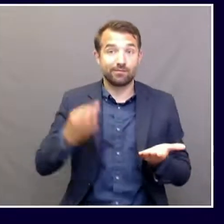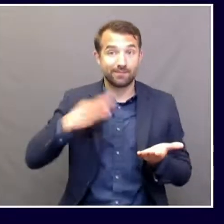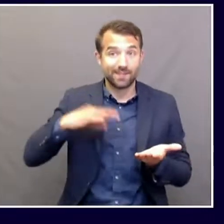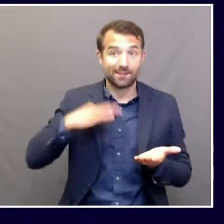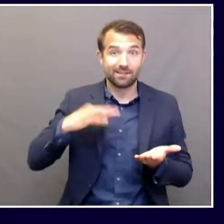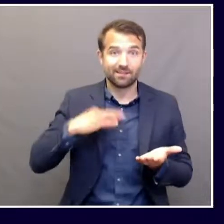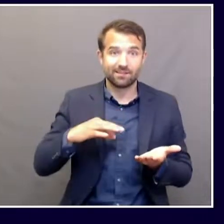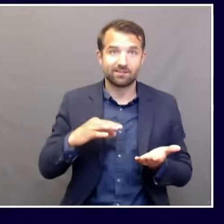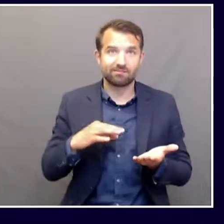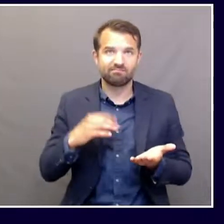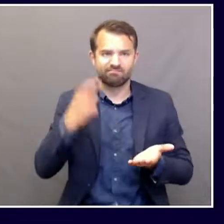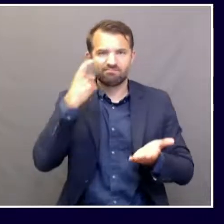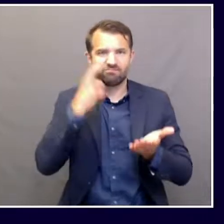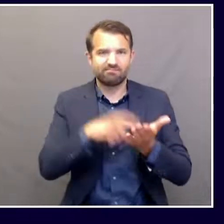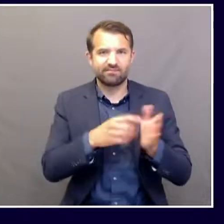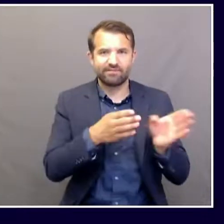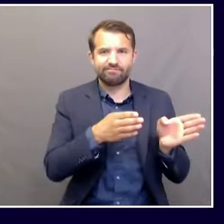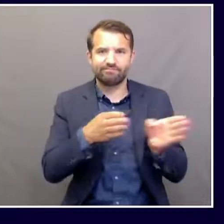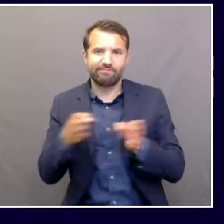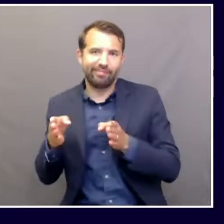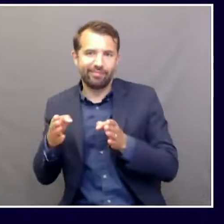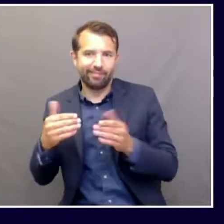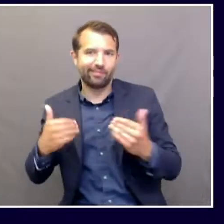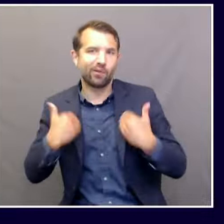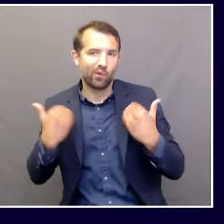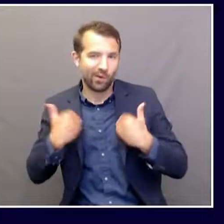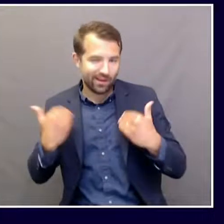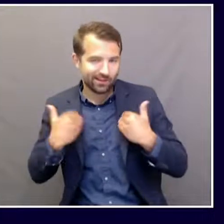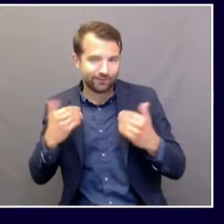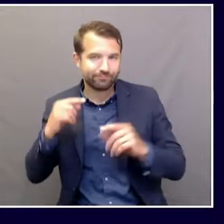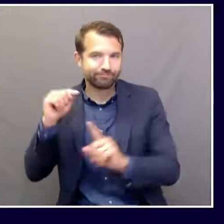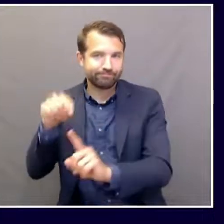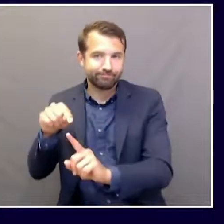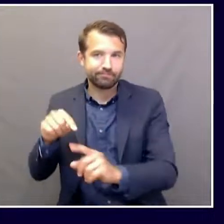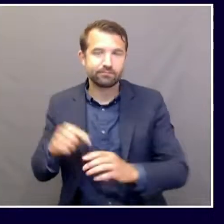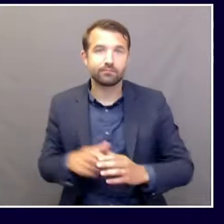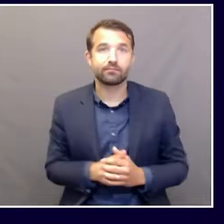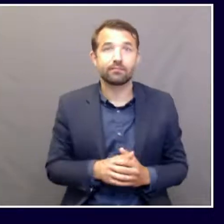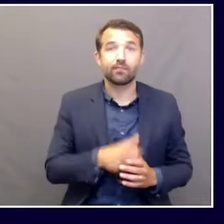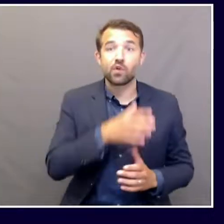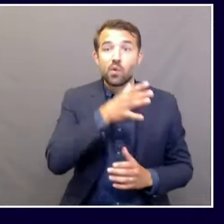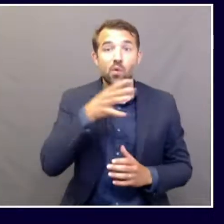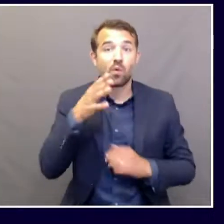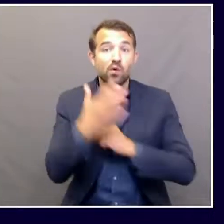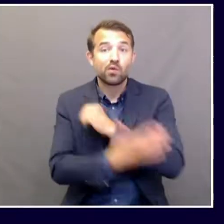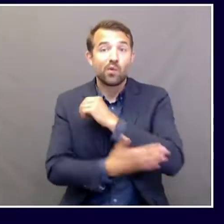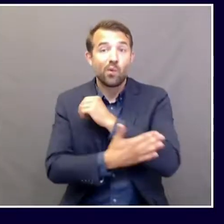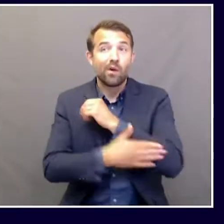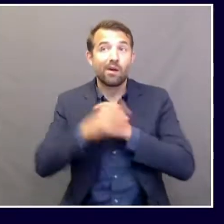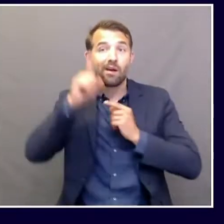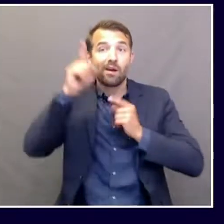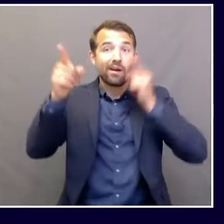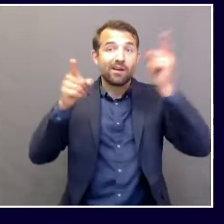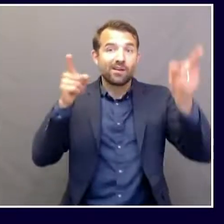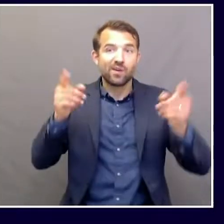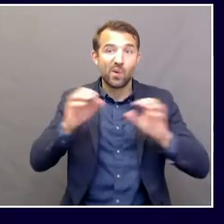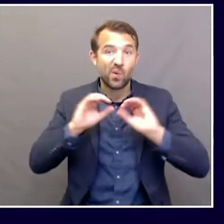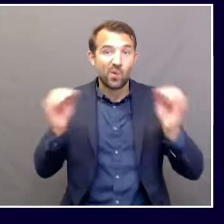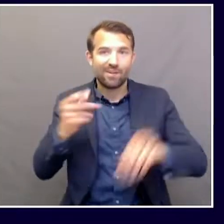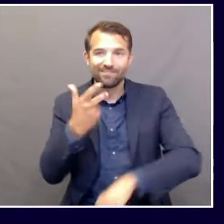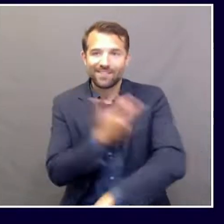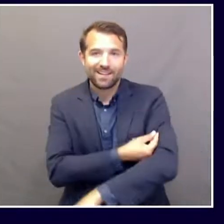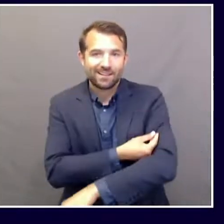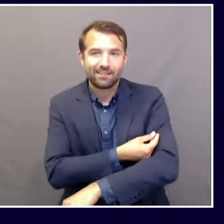younger. They tend to hail from more rural parts of the area, and they tend to be unvaccinated. I'm hoping to have some more